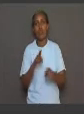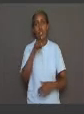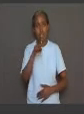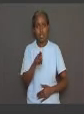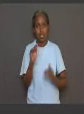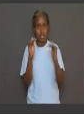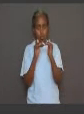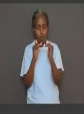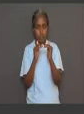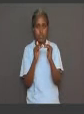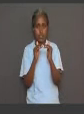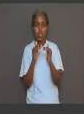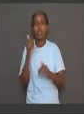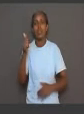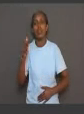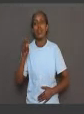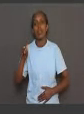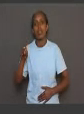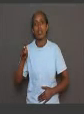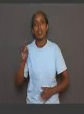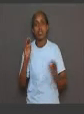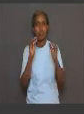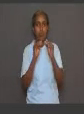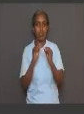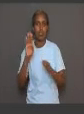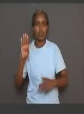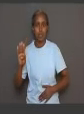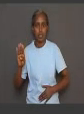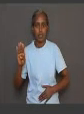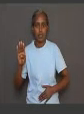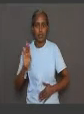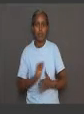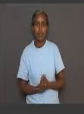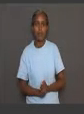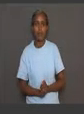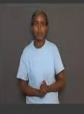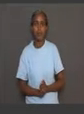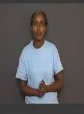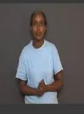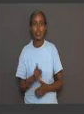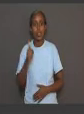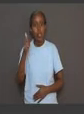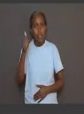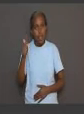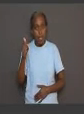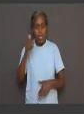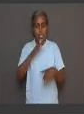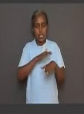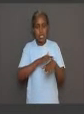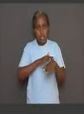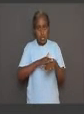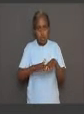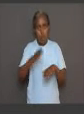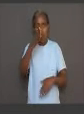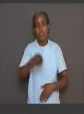x equals ax plus b, a is the slope